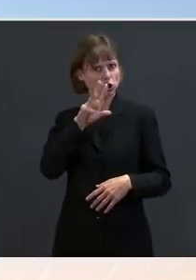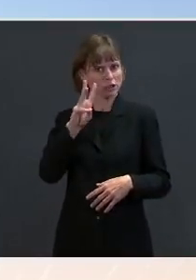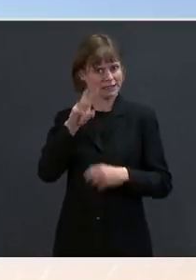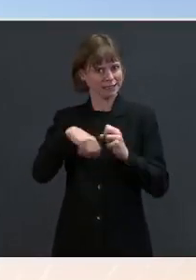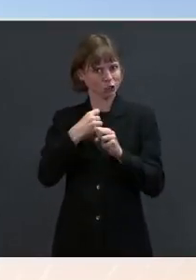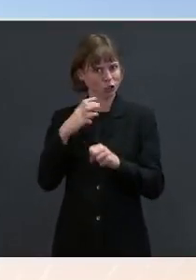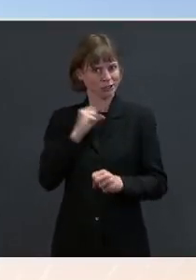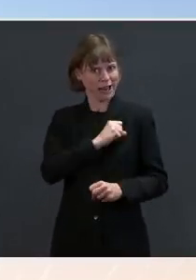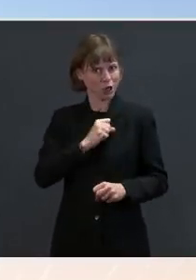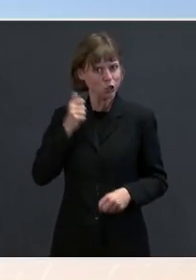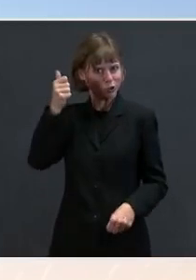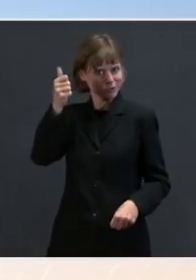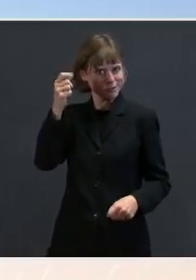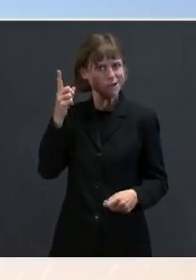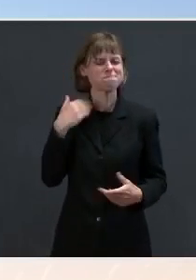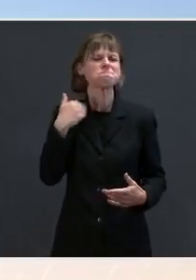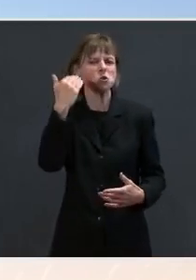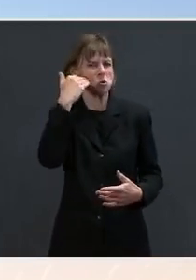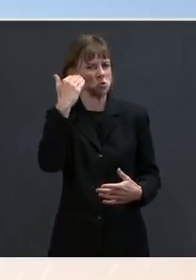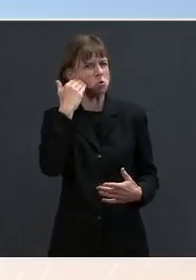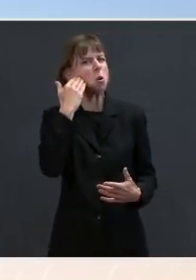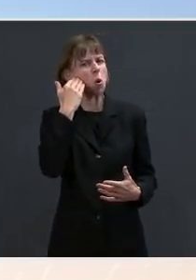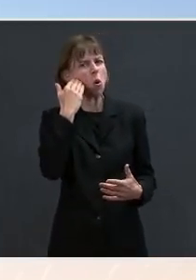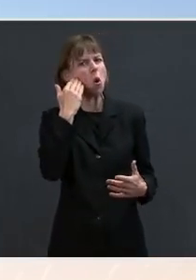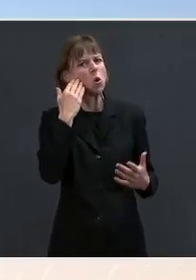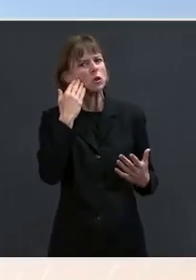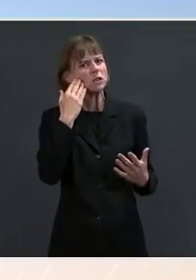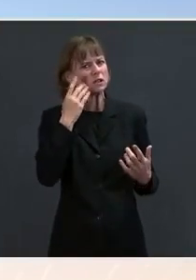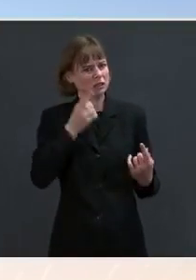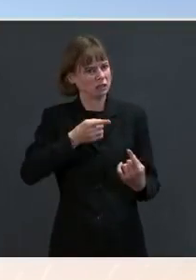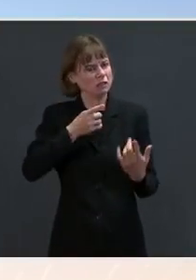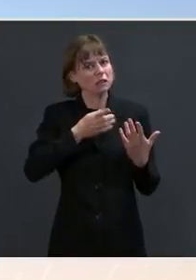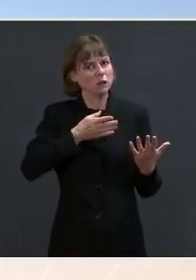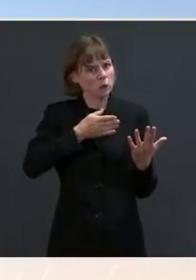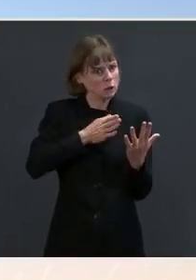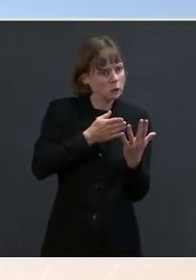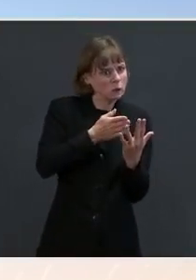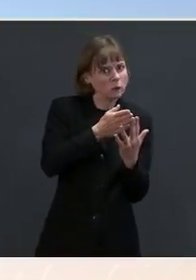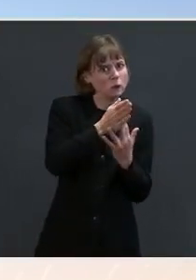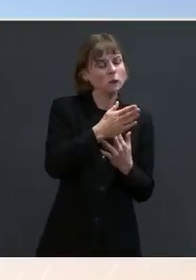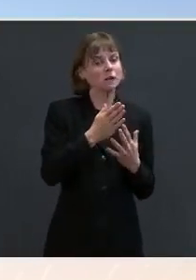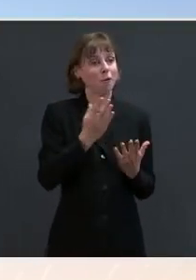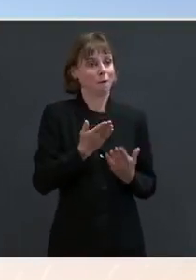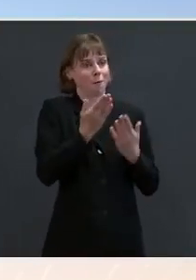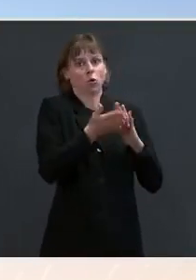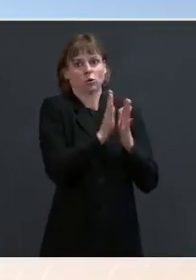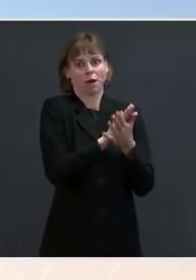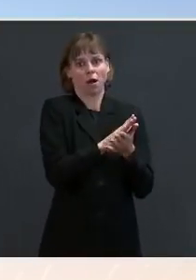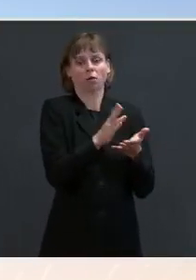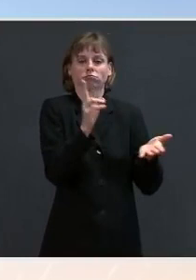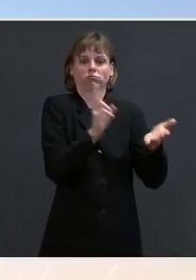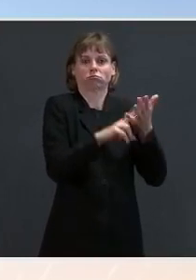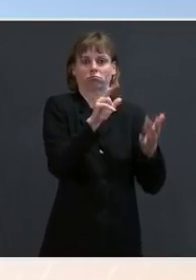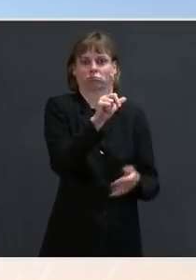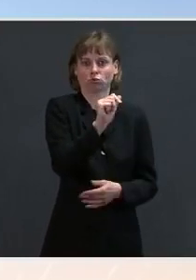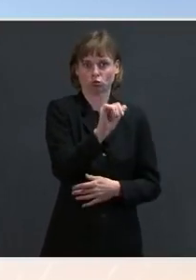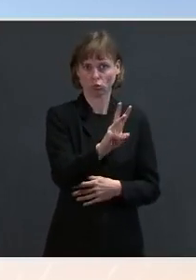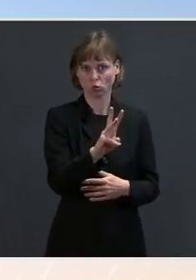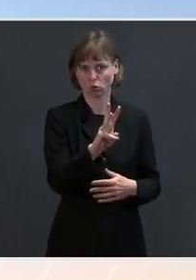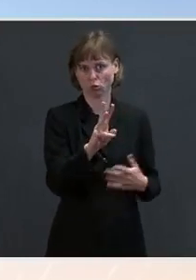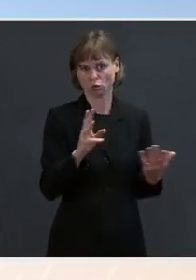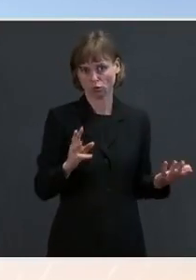he is certainly familiar with the journey that it takes from a proposal to a bill being signed. And in every instance, in the